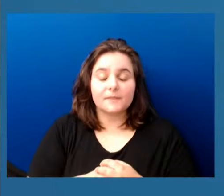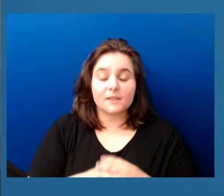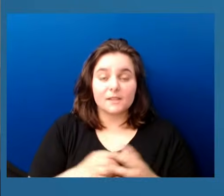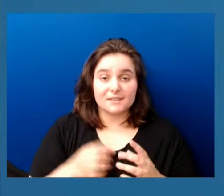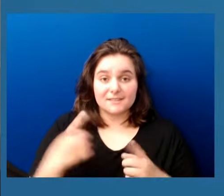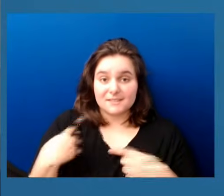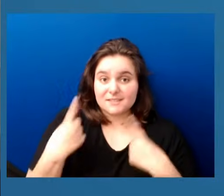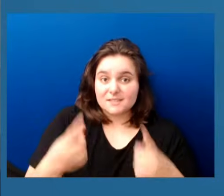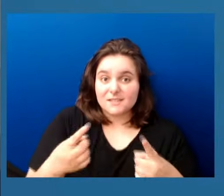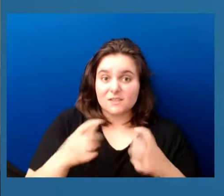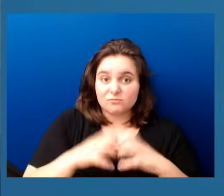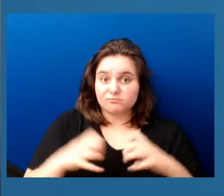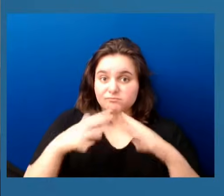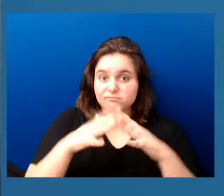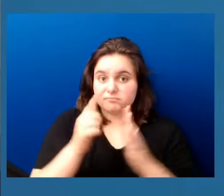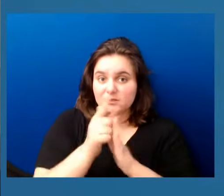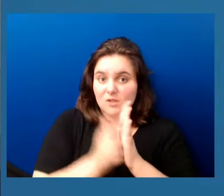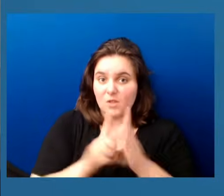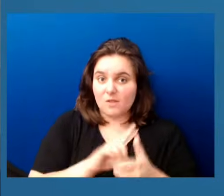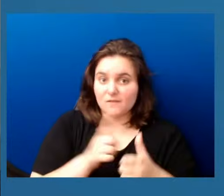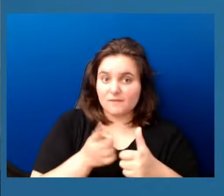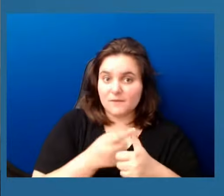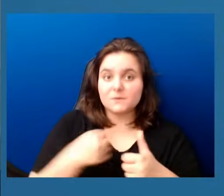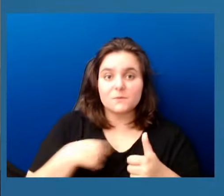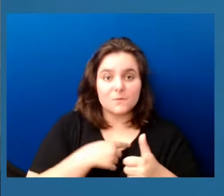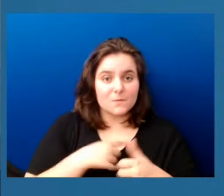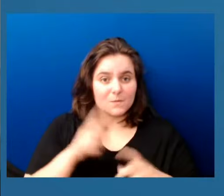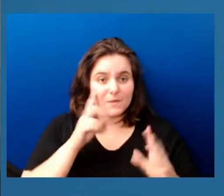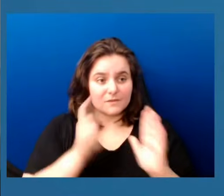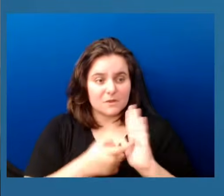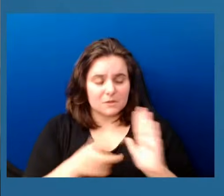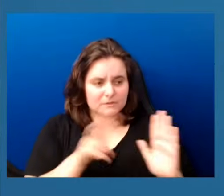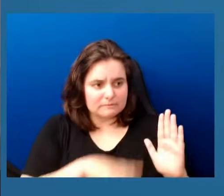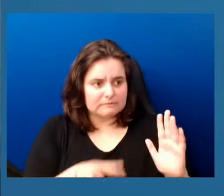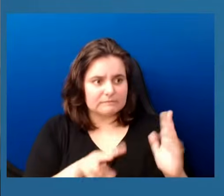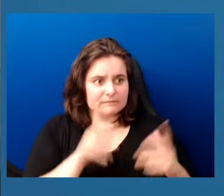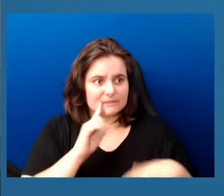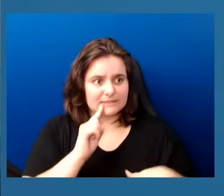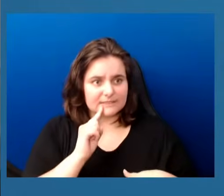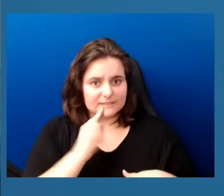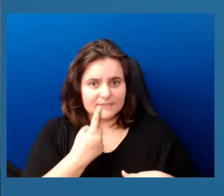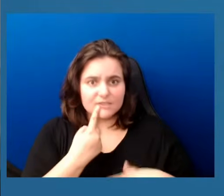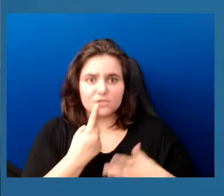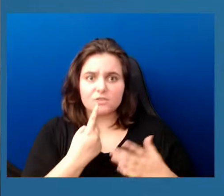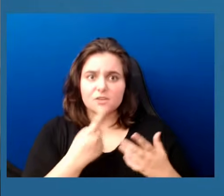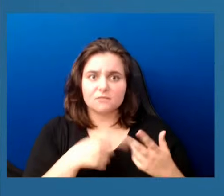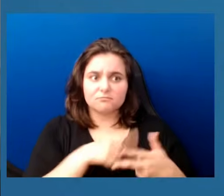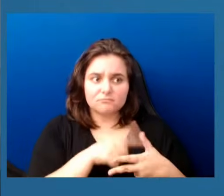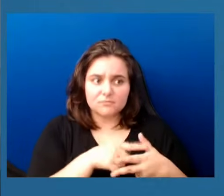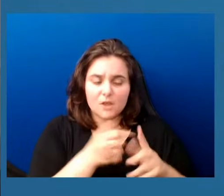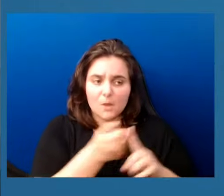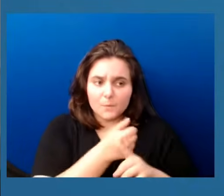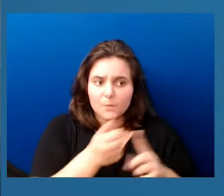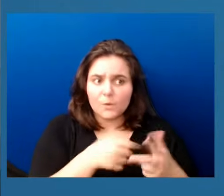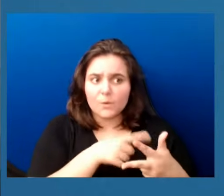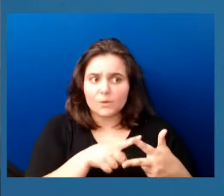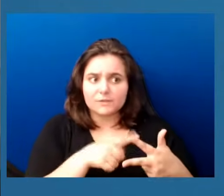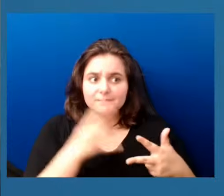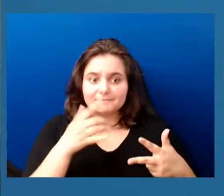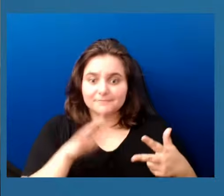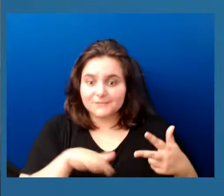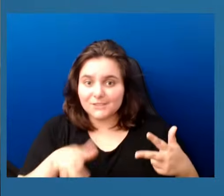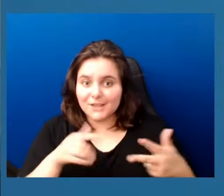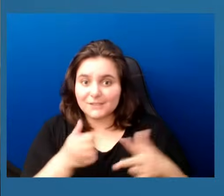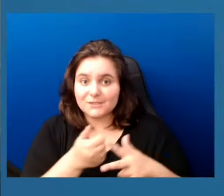serious cases involving domestic violence, sexual assault, child abuse, and other violent crimes